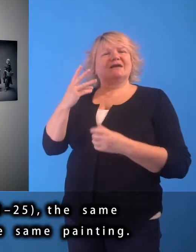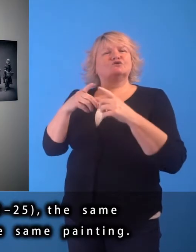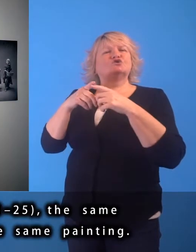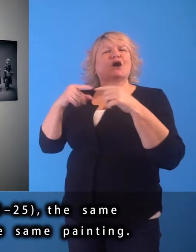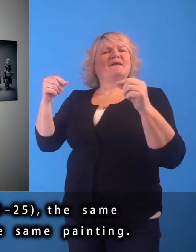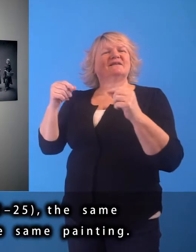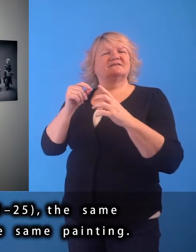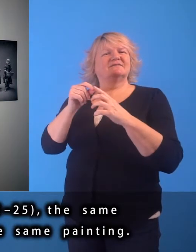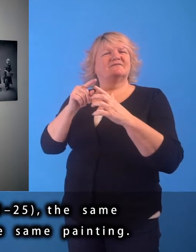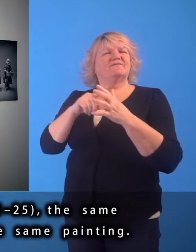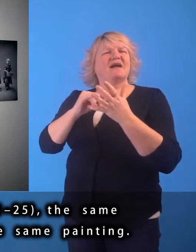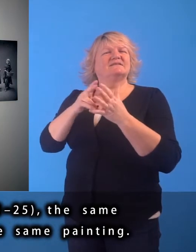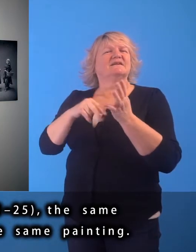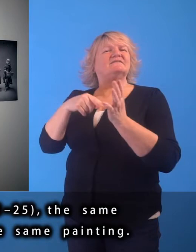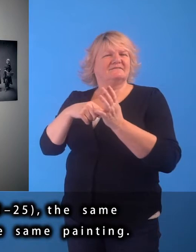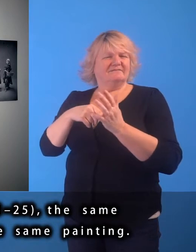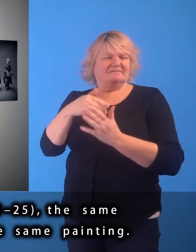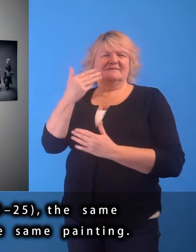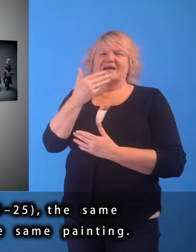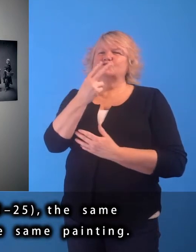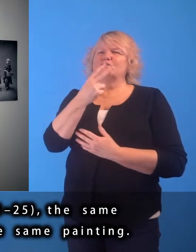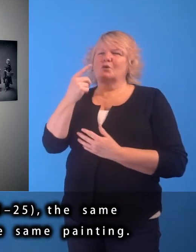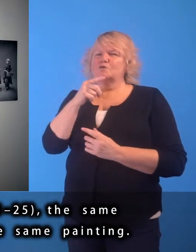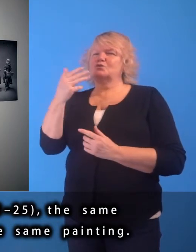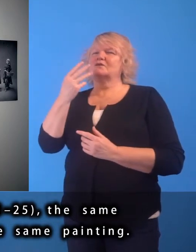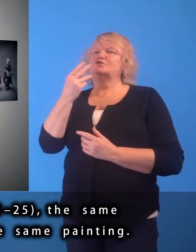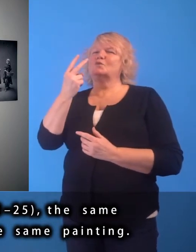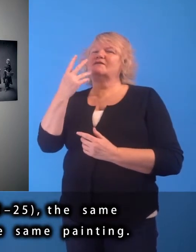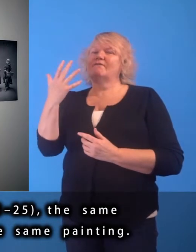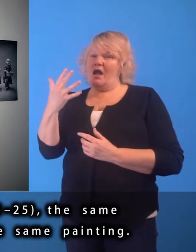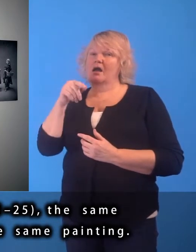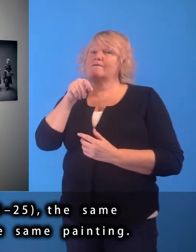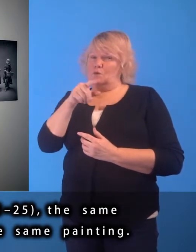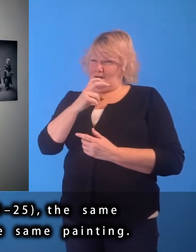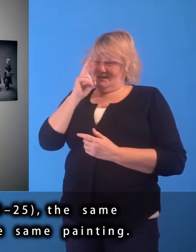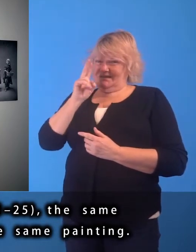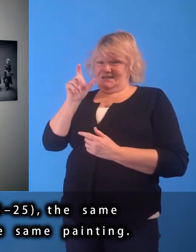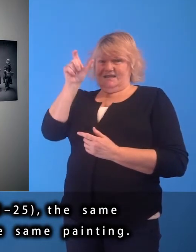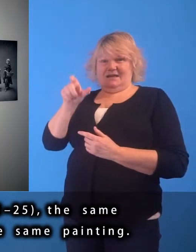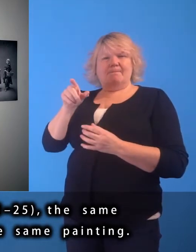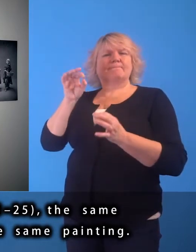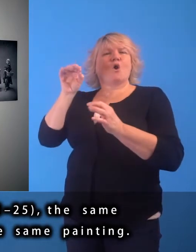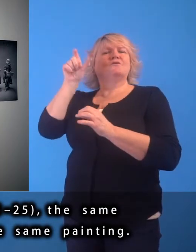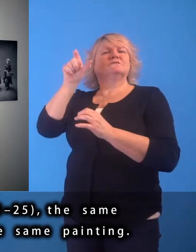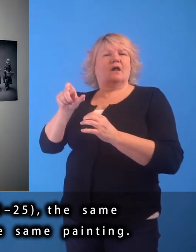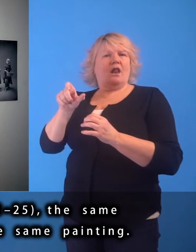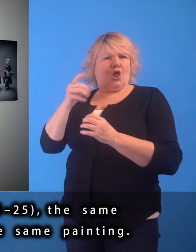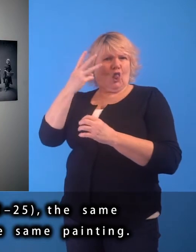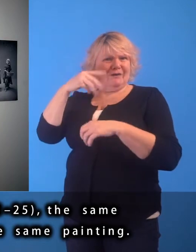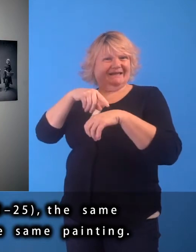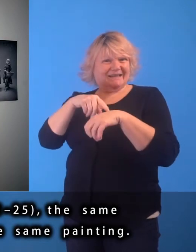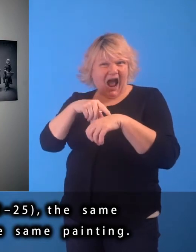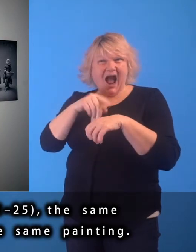In Three Japanese Peasants, 1921 to 25, the same model appears